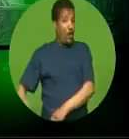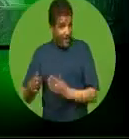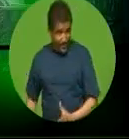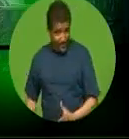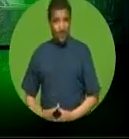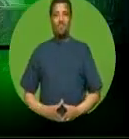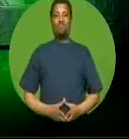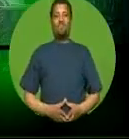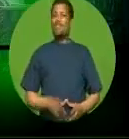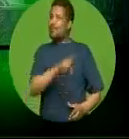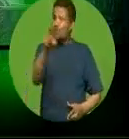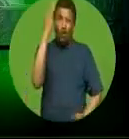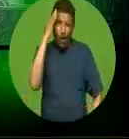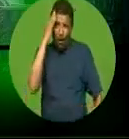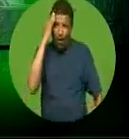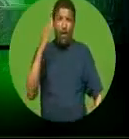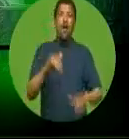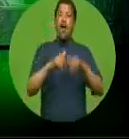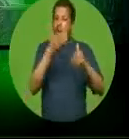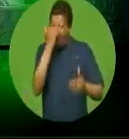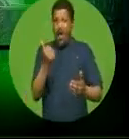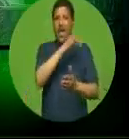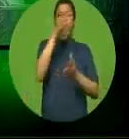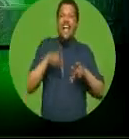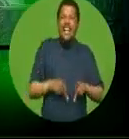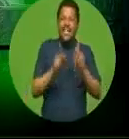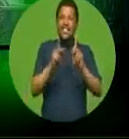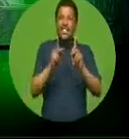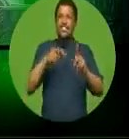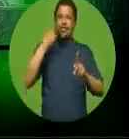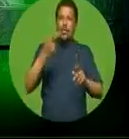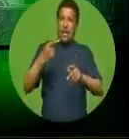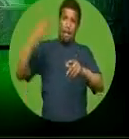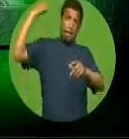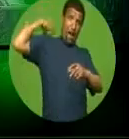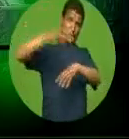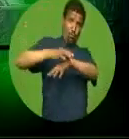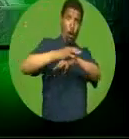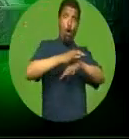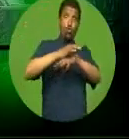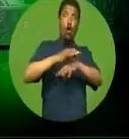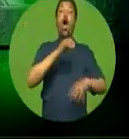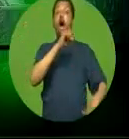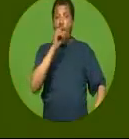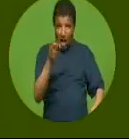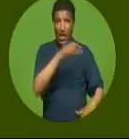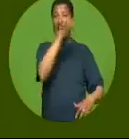Students, do you know why agriculture is said to be the backbone of the Ethiopian